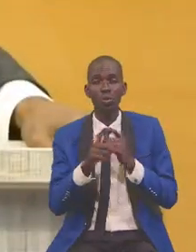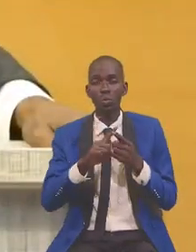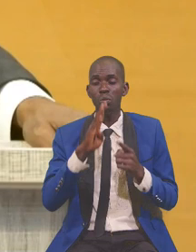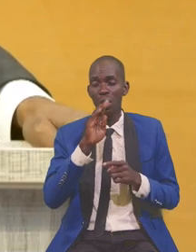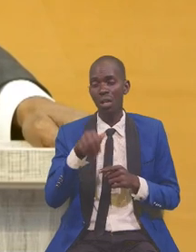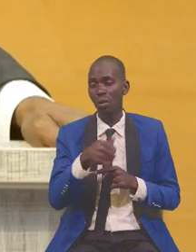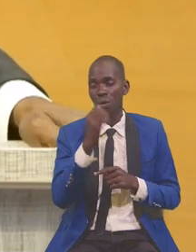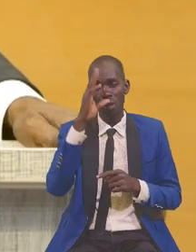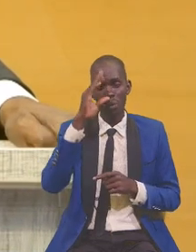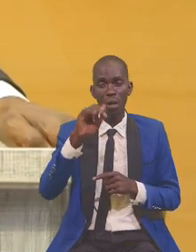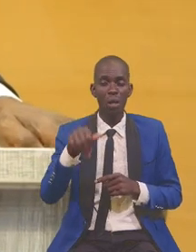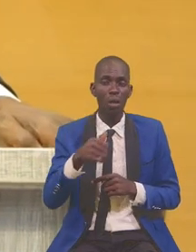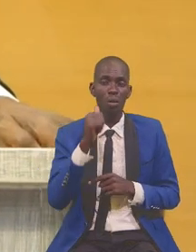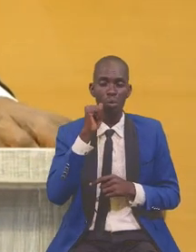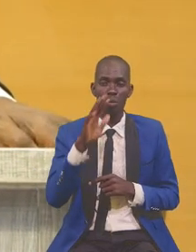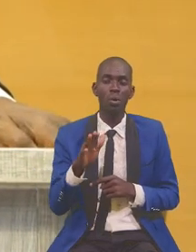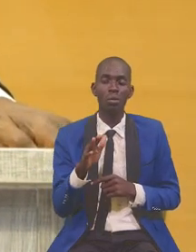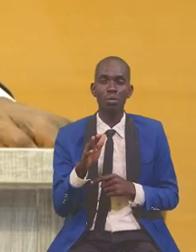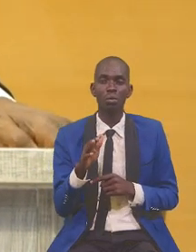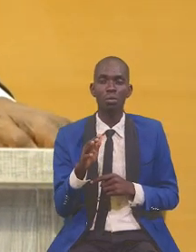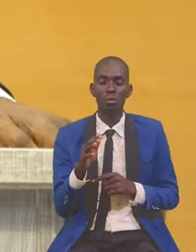woman. Power,